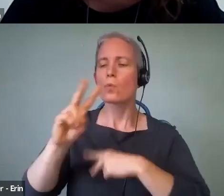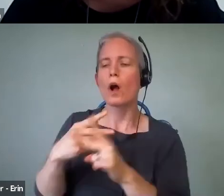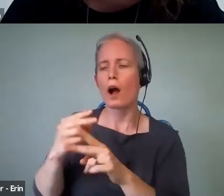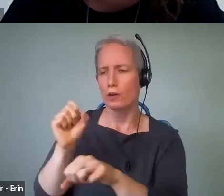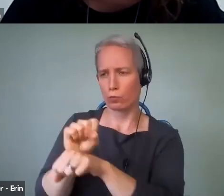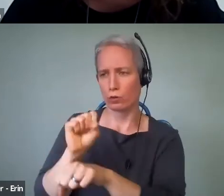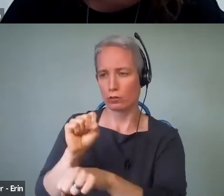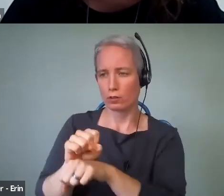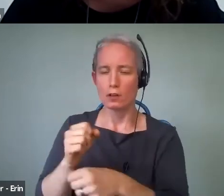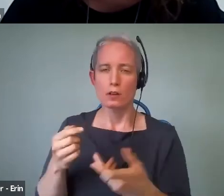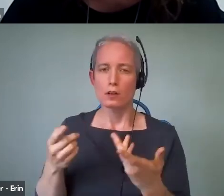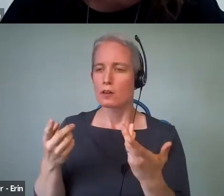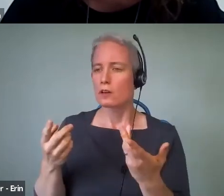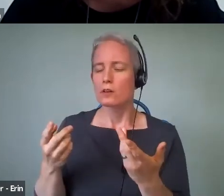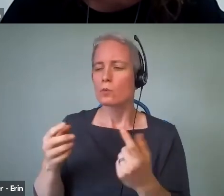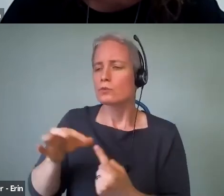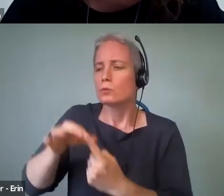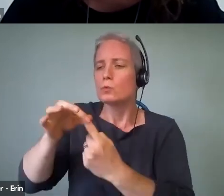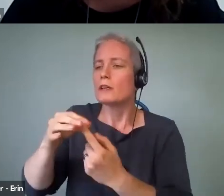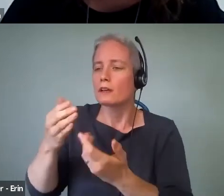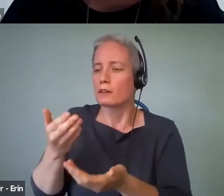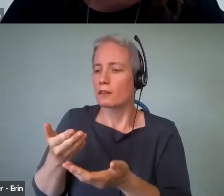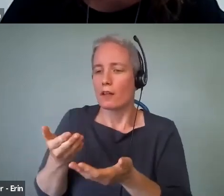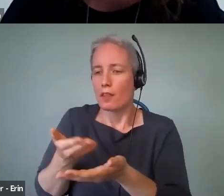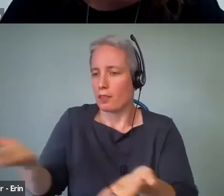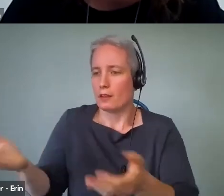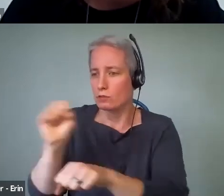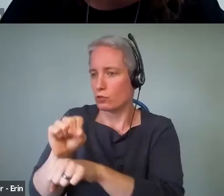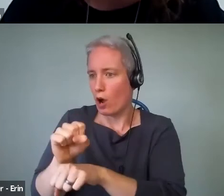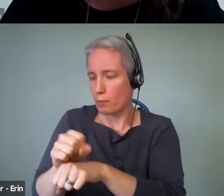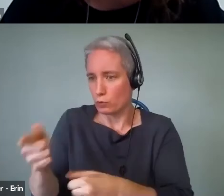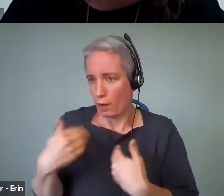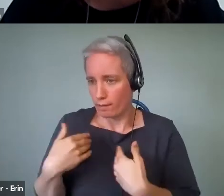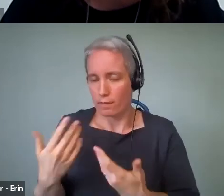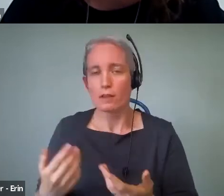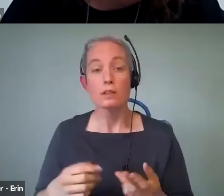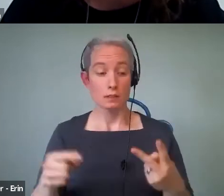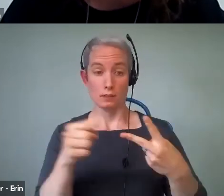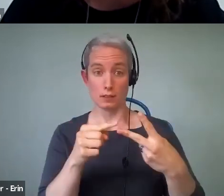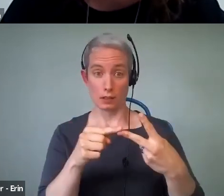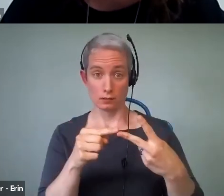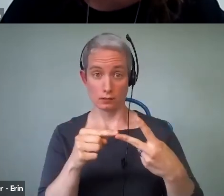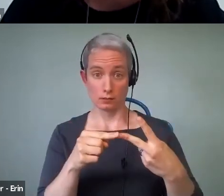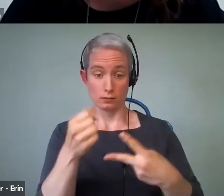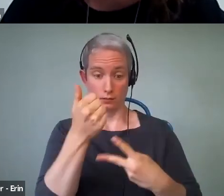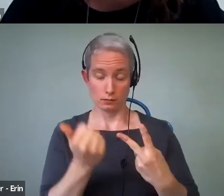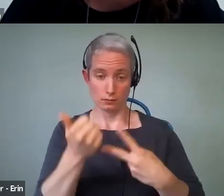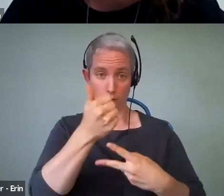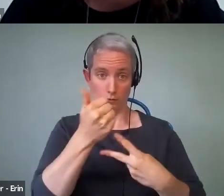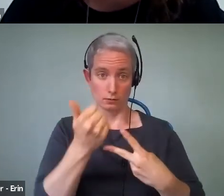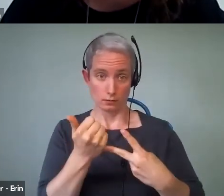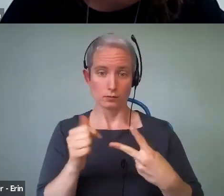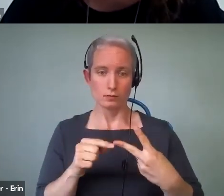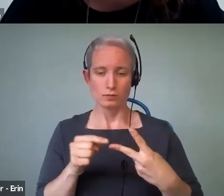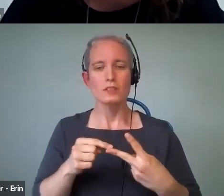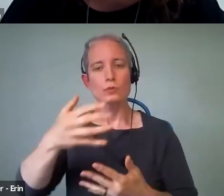unique patterns, unique things that you want to achieve? And the second would be the social needs. I would always, I think that's a missed